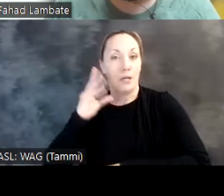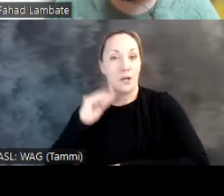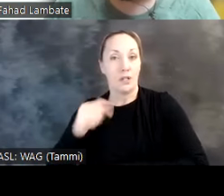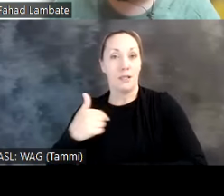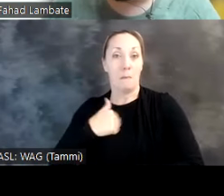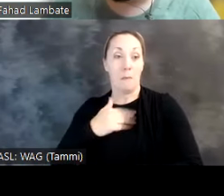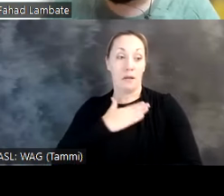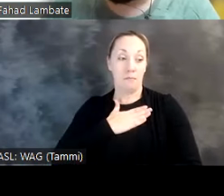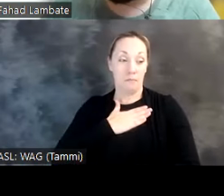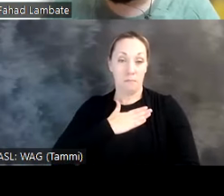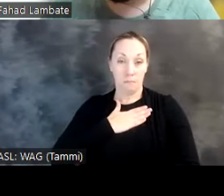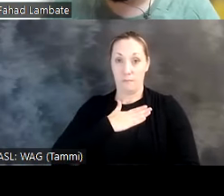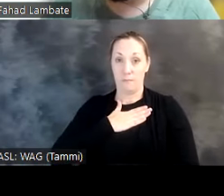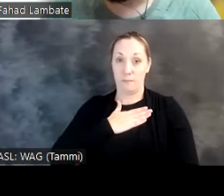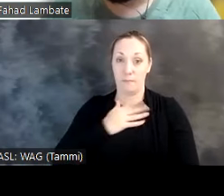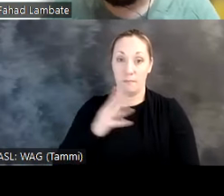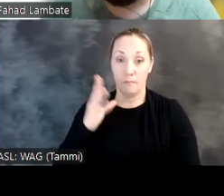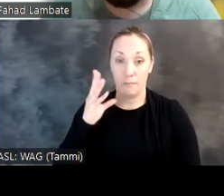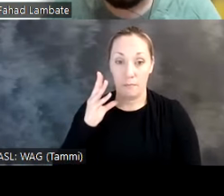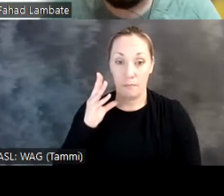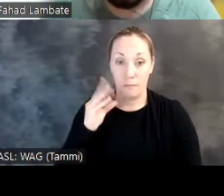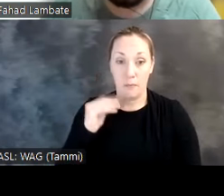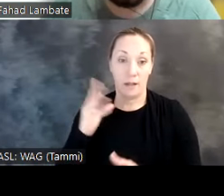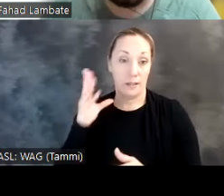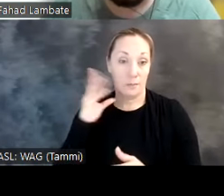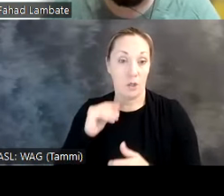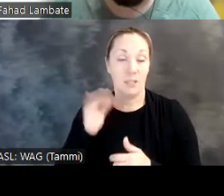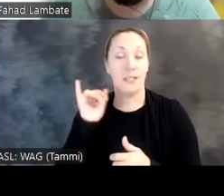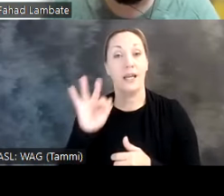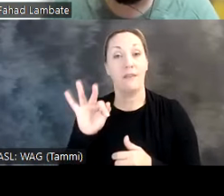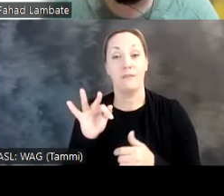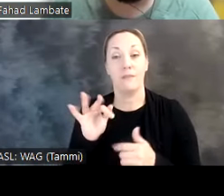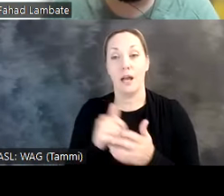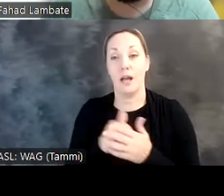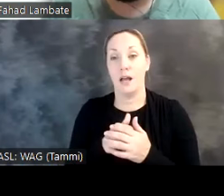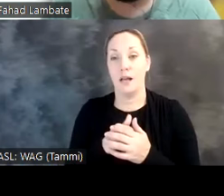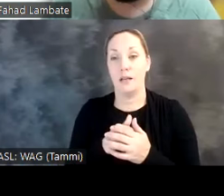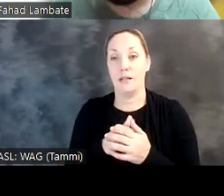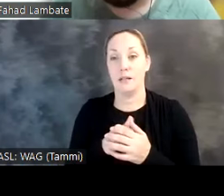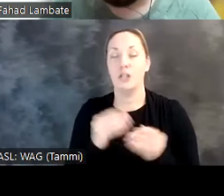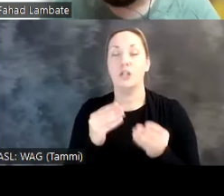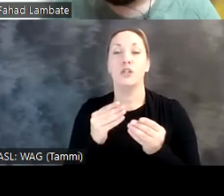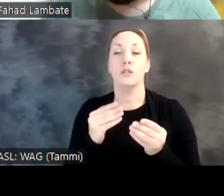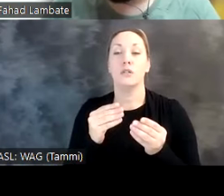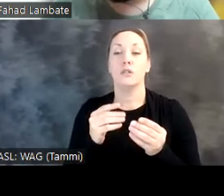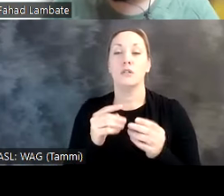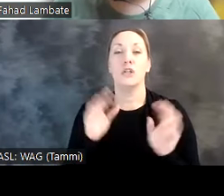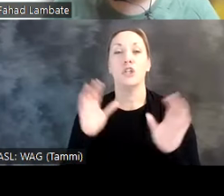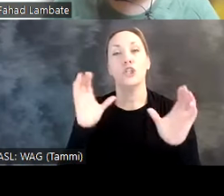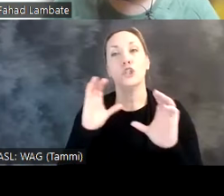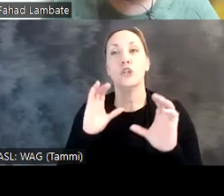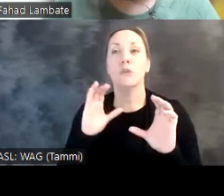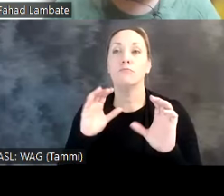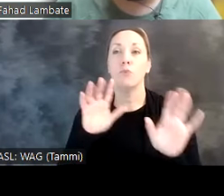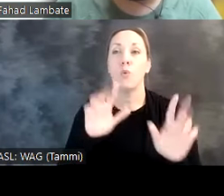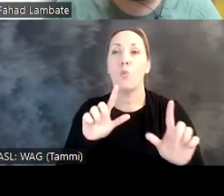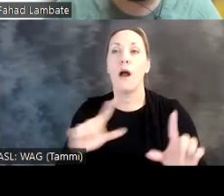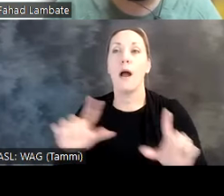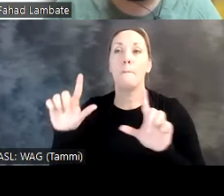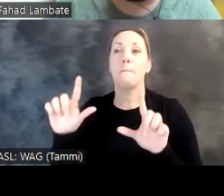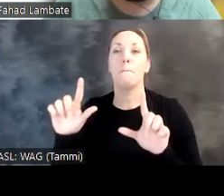in my surfing, if I had to say, when I surf across the web, I do come across